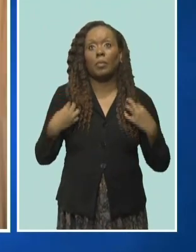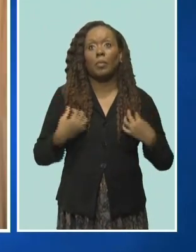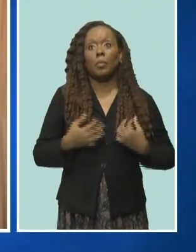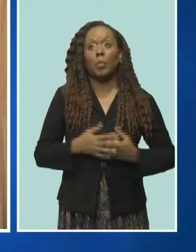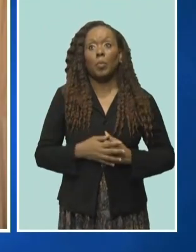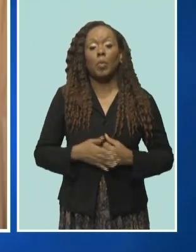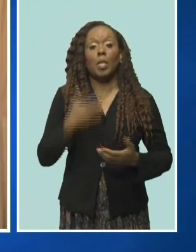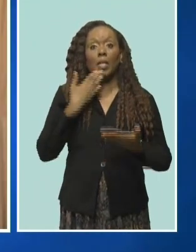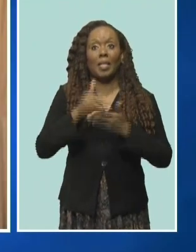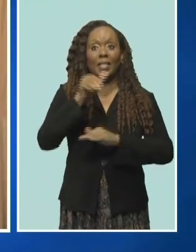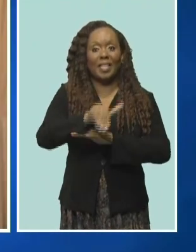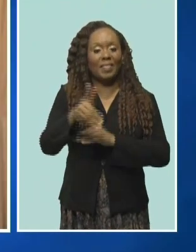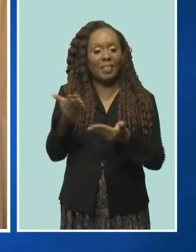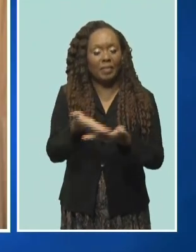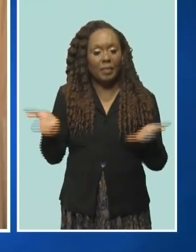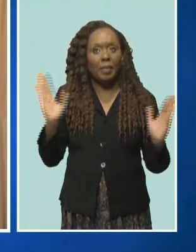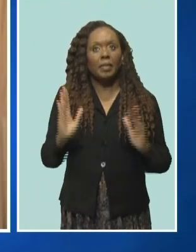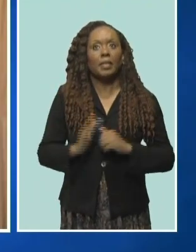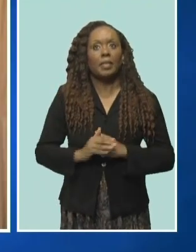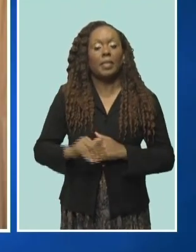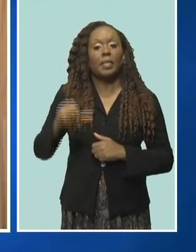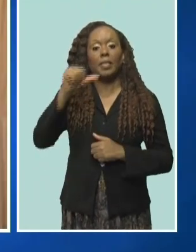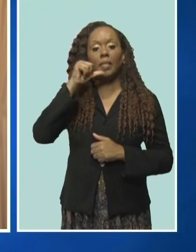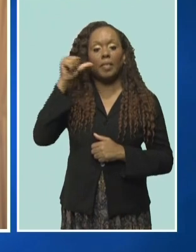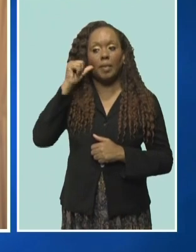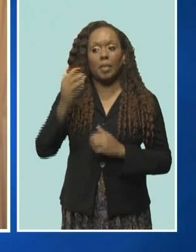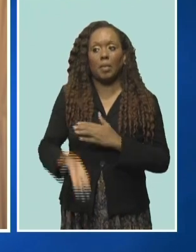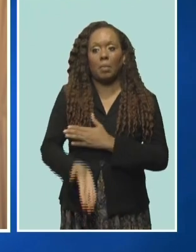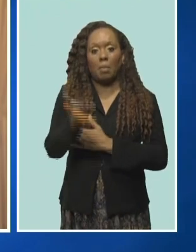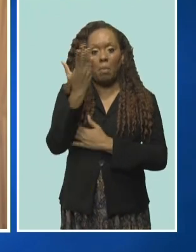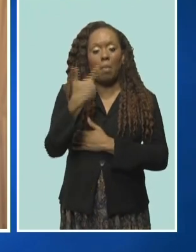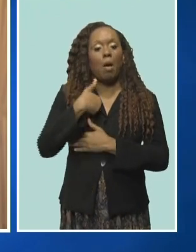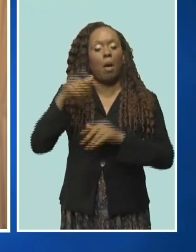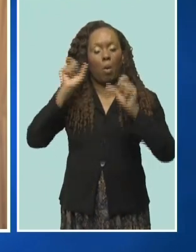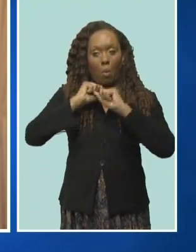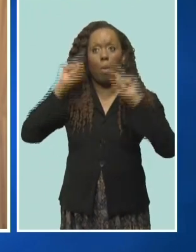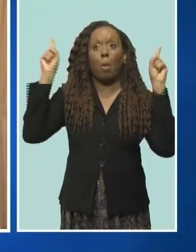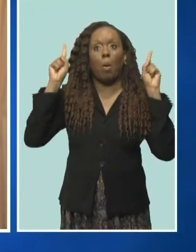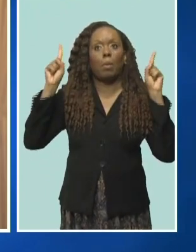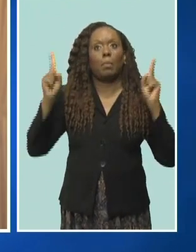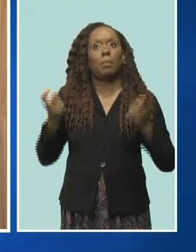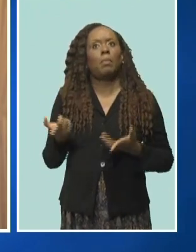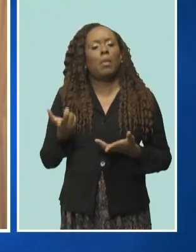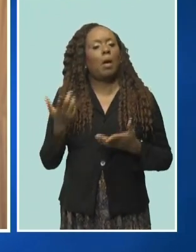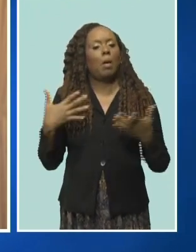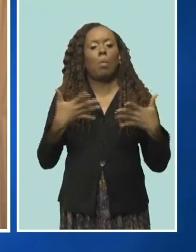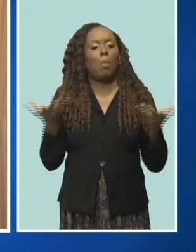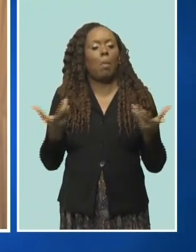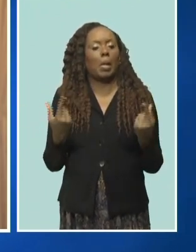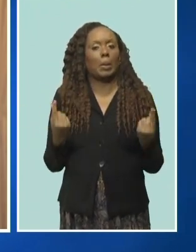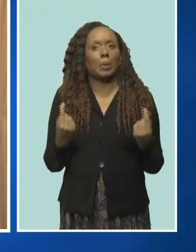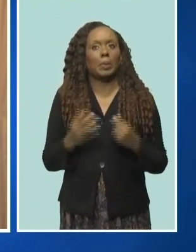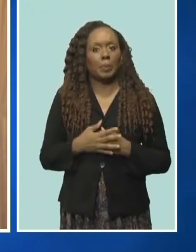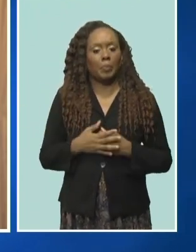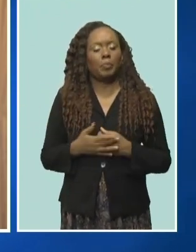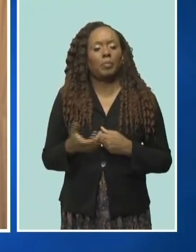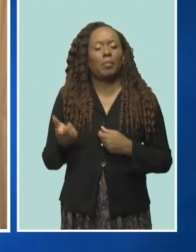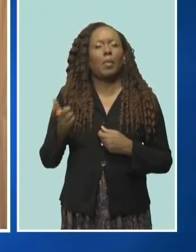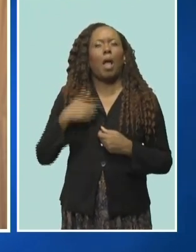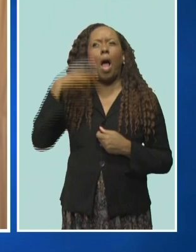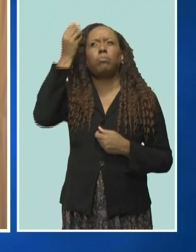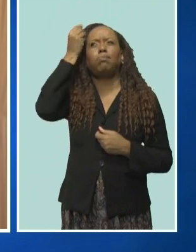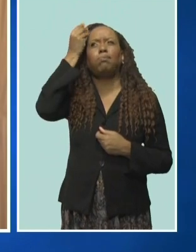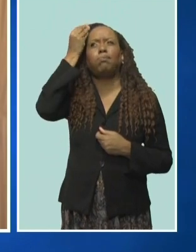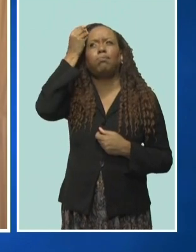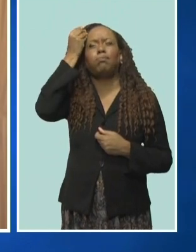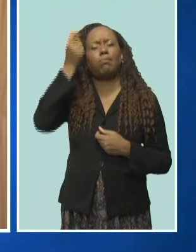Good evening, everyone. Yesterday morning, I woke up and decided to do something that I don't normally do. I wrote down my thoughts that I